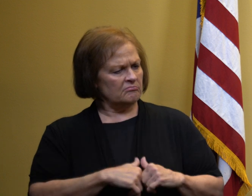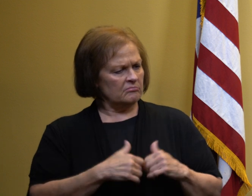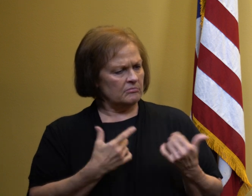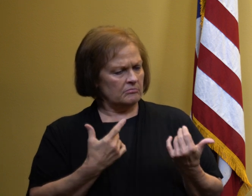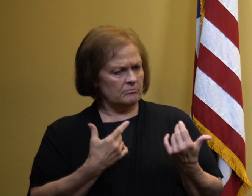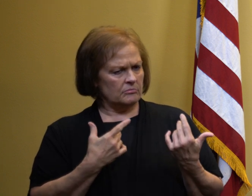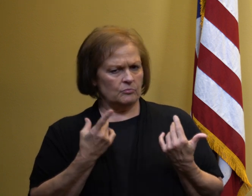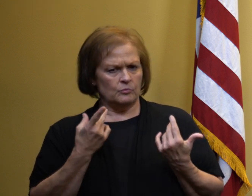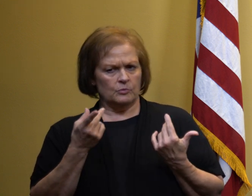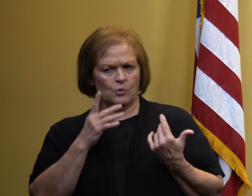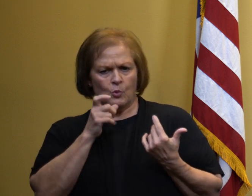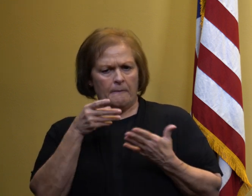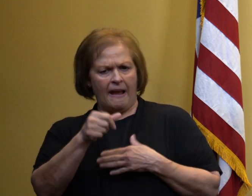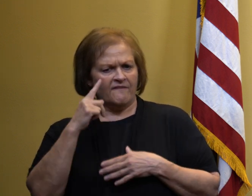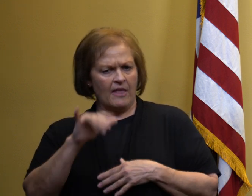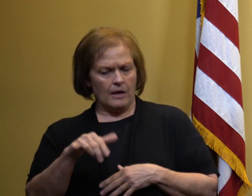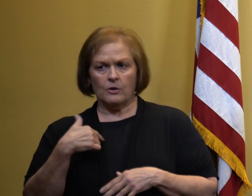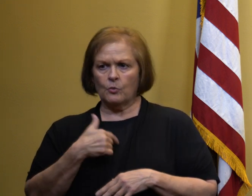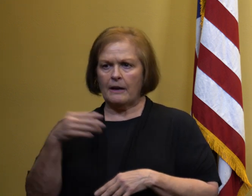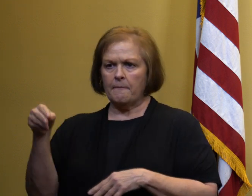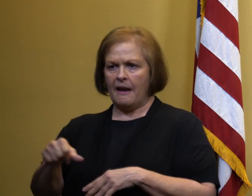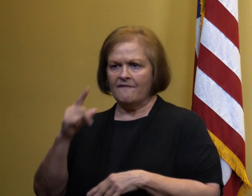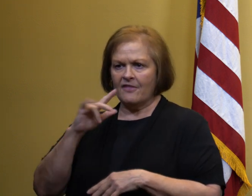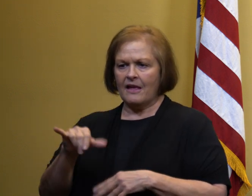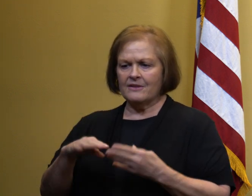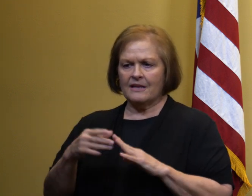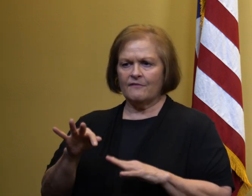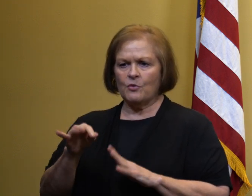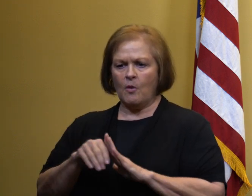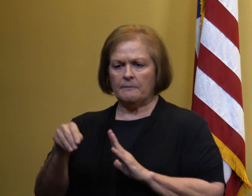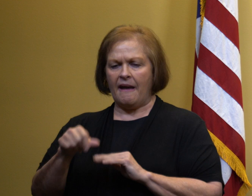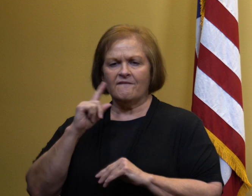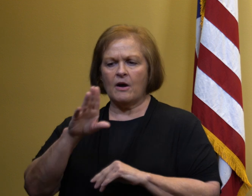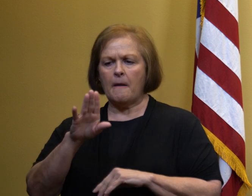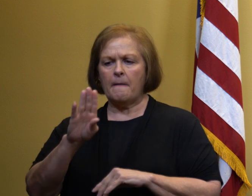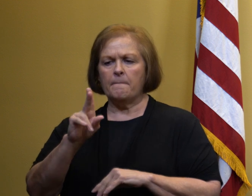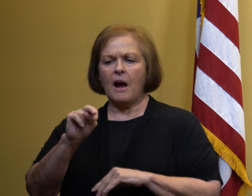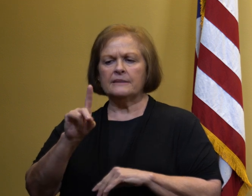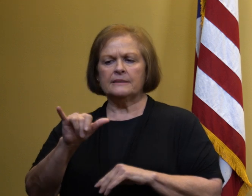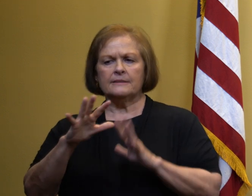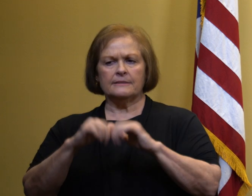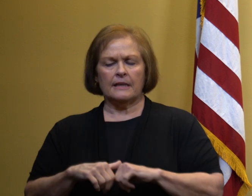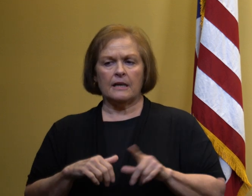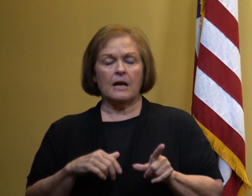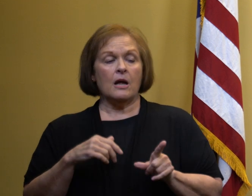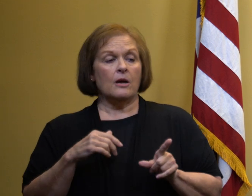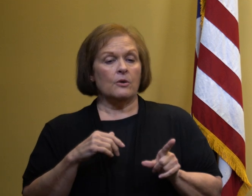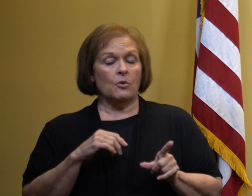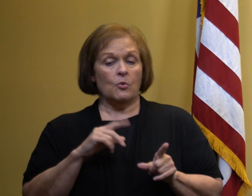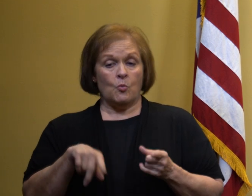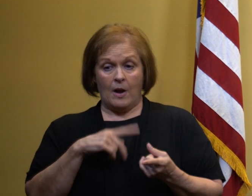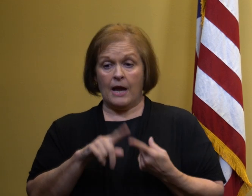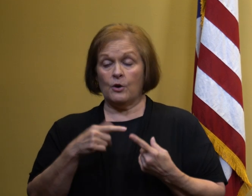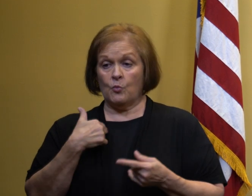is, So- budget, who's paying for it? Well, we're paying for it, the city of New Orleans. We're paying for it, and, like we do when we